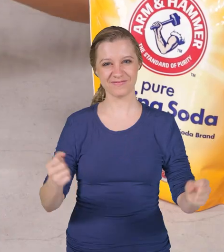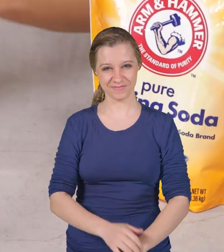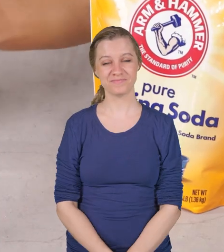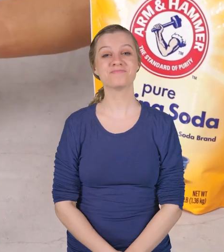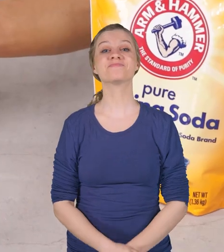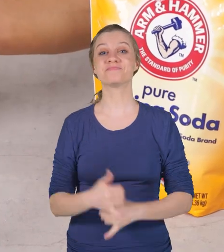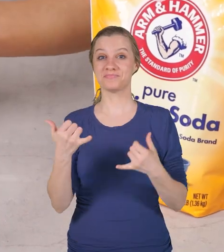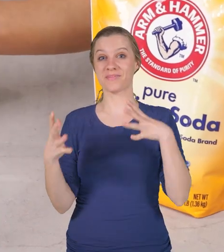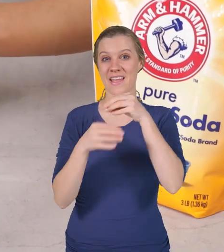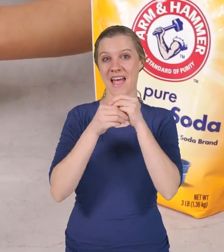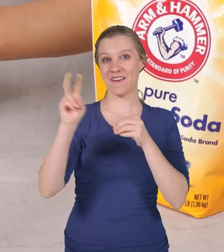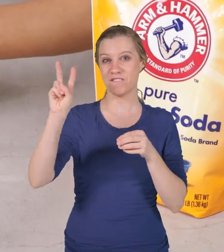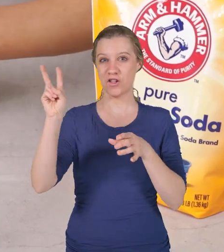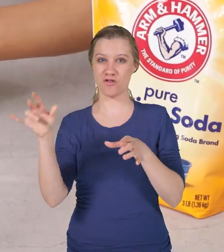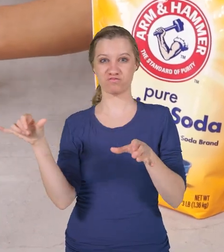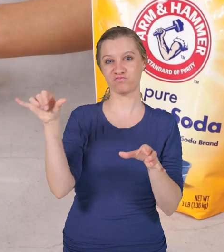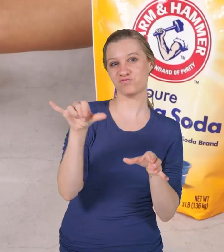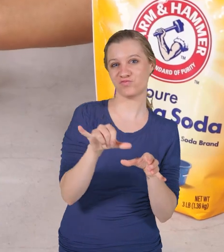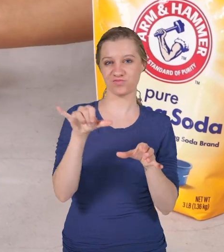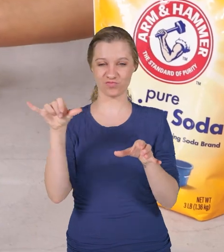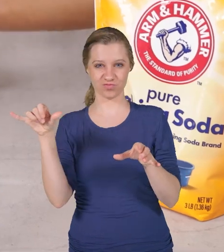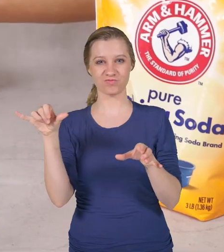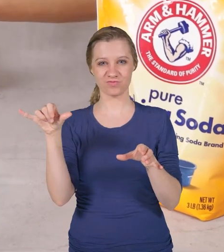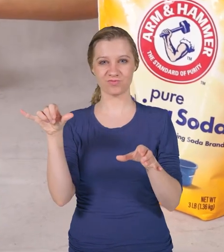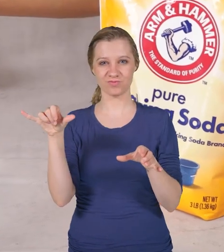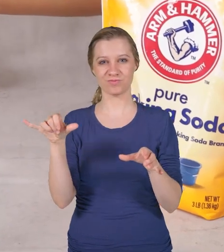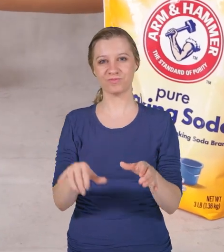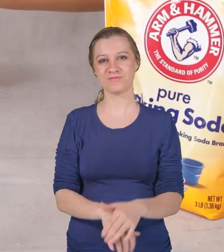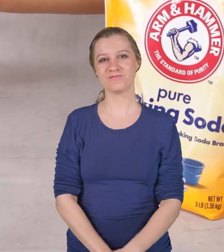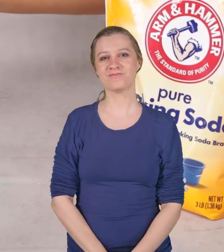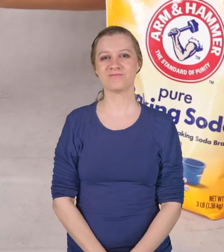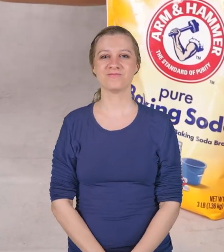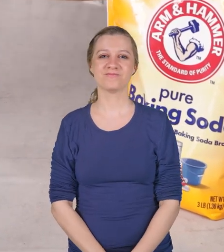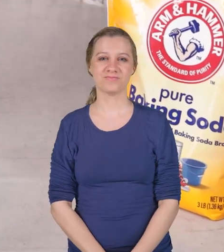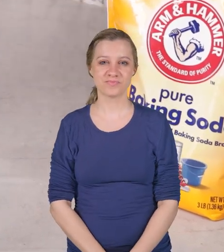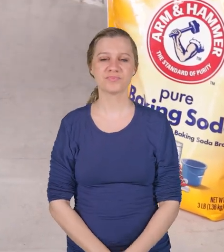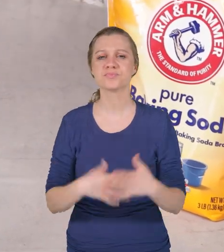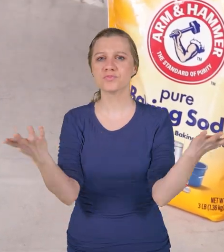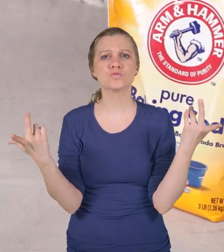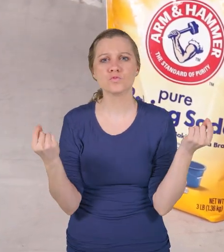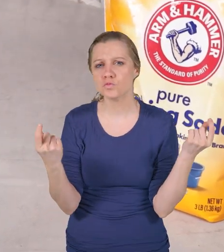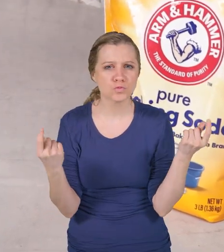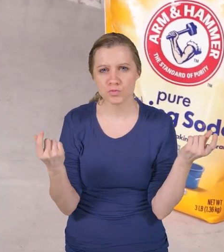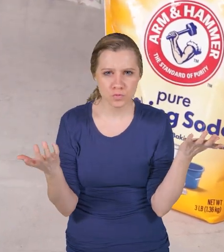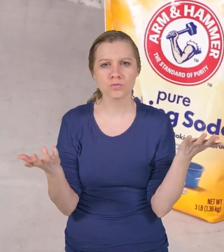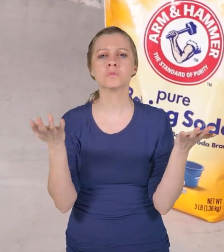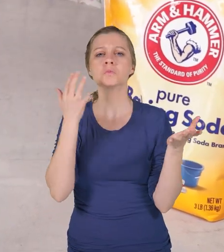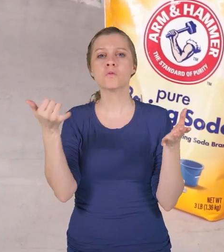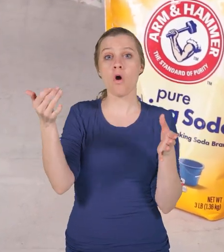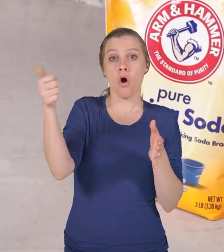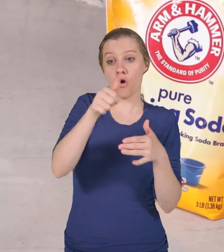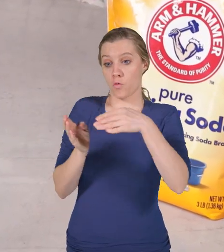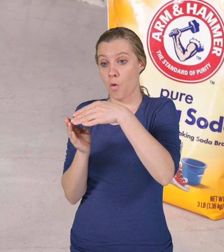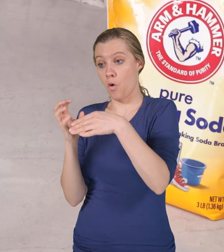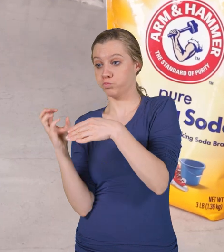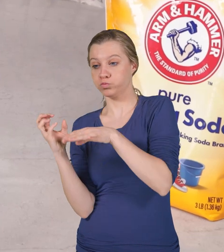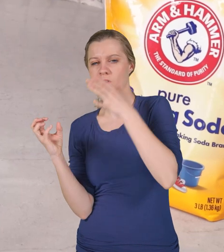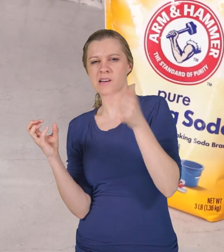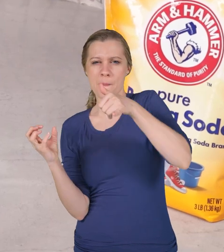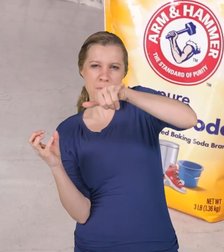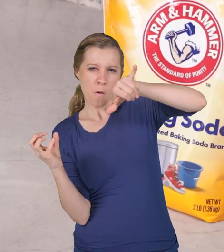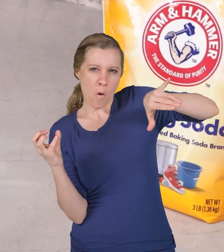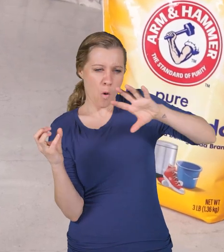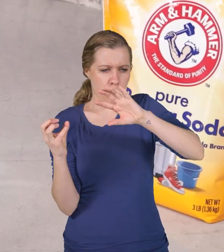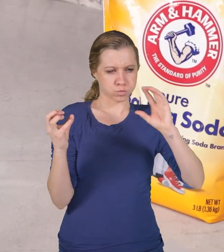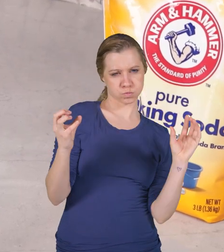gas. And add our vinegar to our snowman. What you want to do here is try to pour it into the other corner